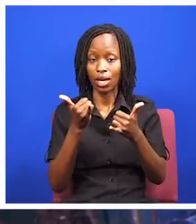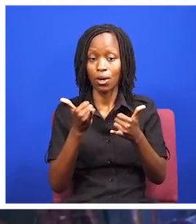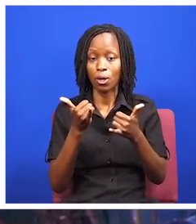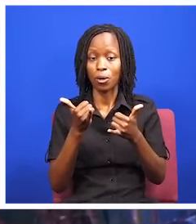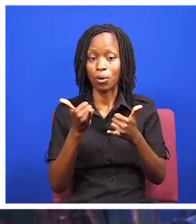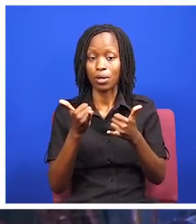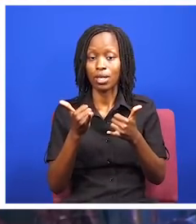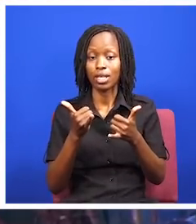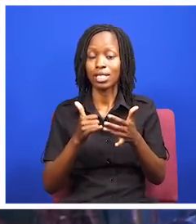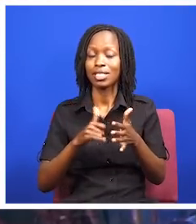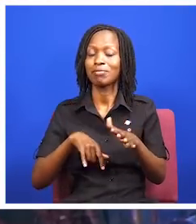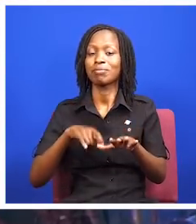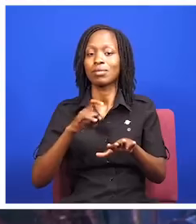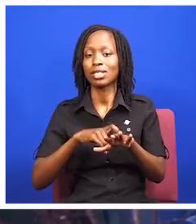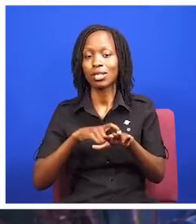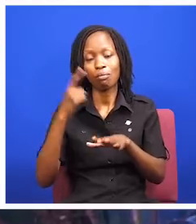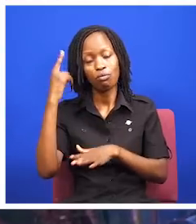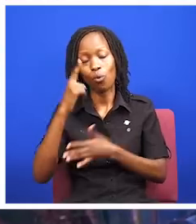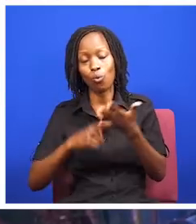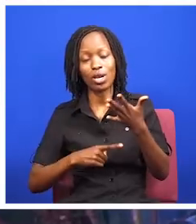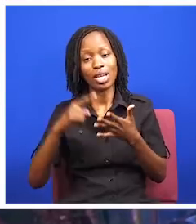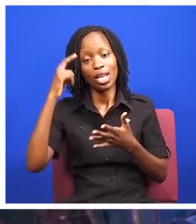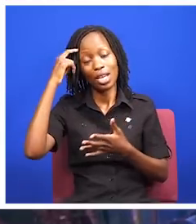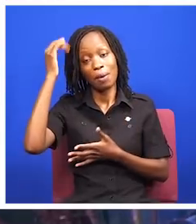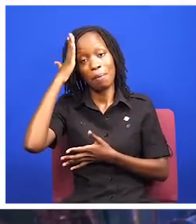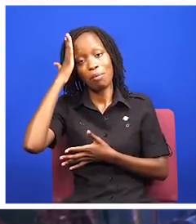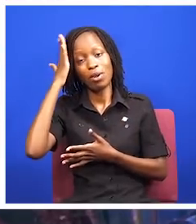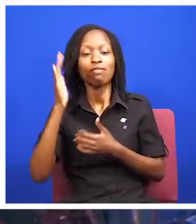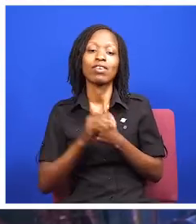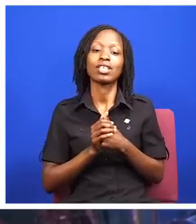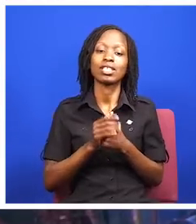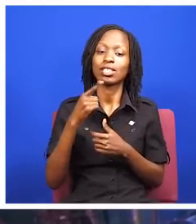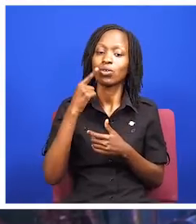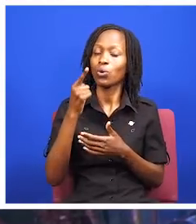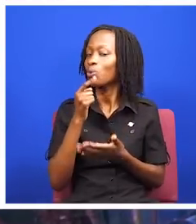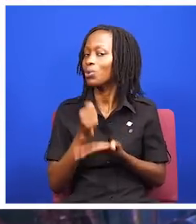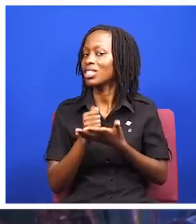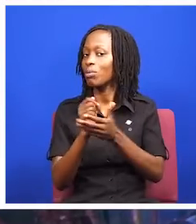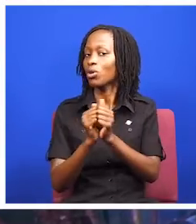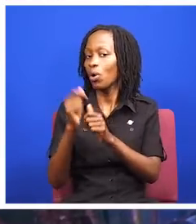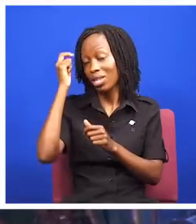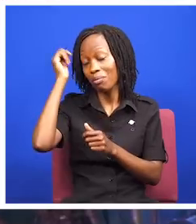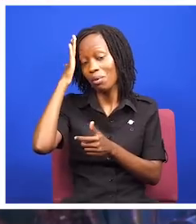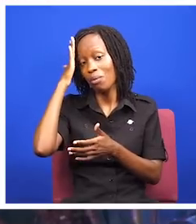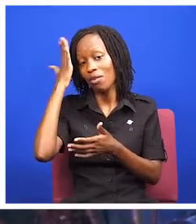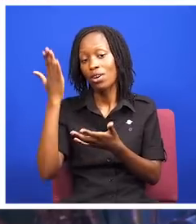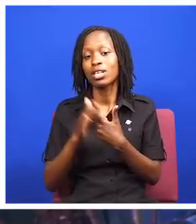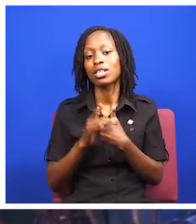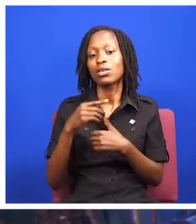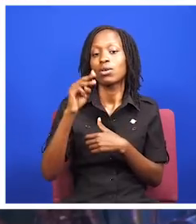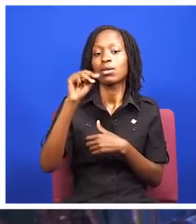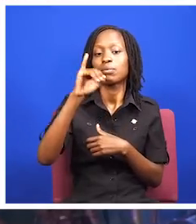time of memory work or memory verse. And to take us through that is no any other person